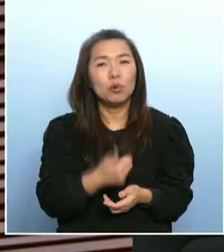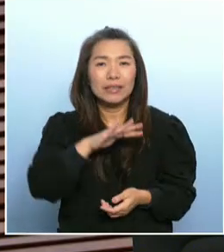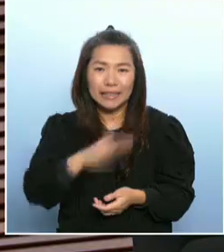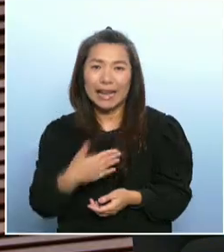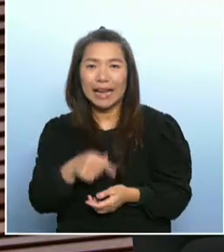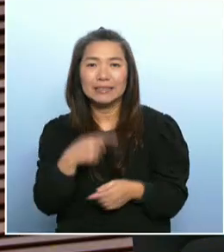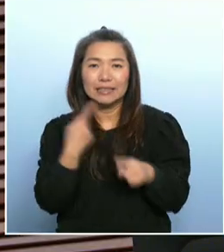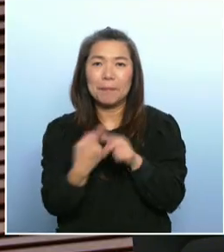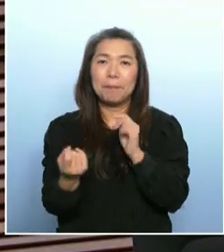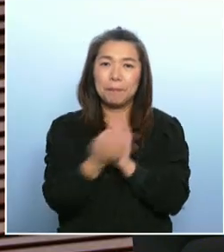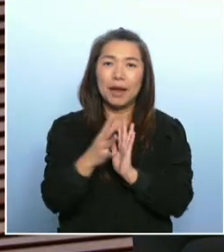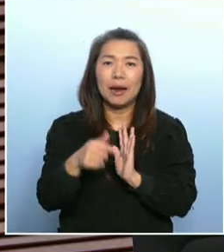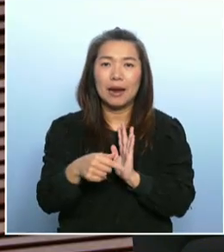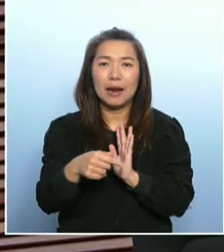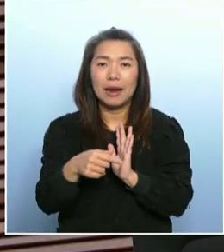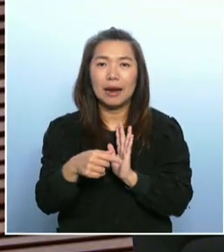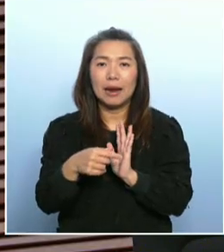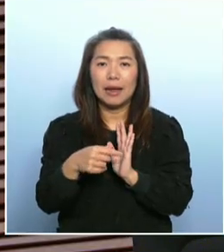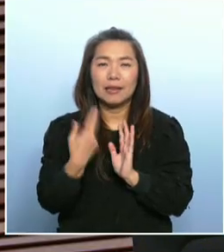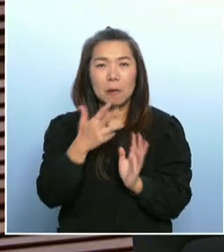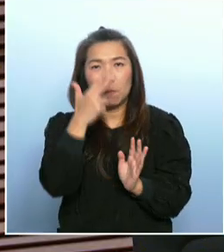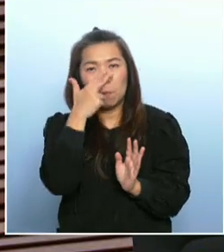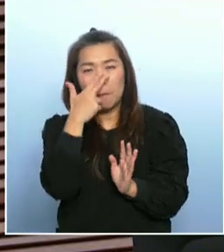This is a great thing, but that will